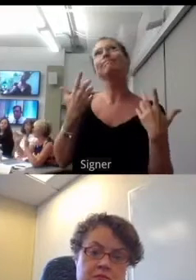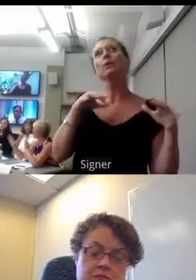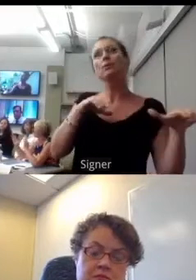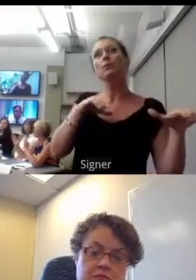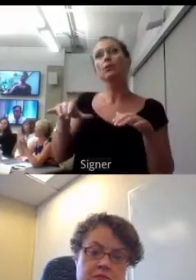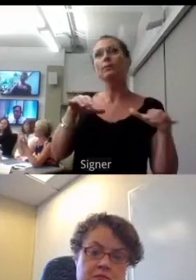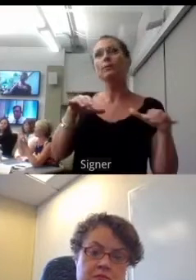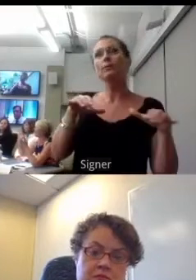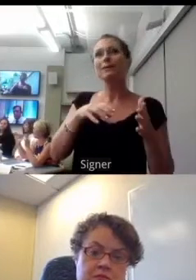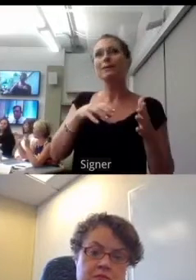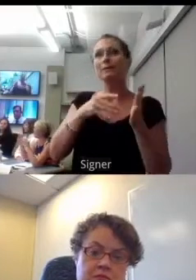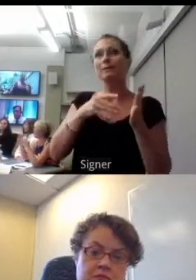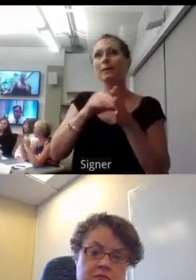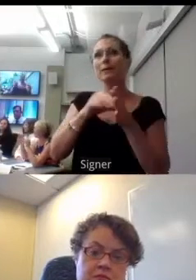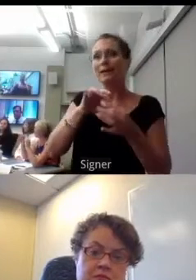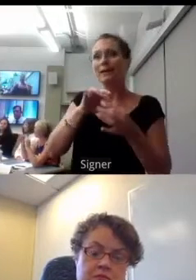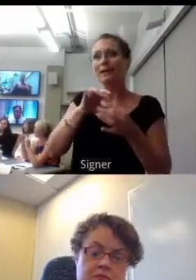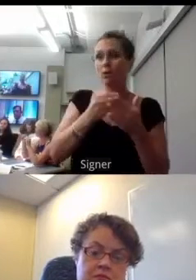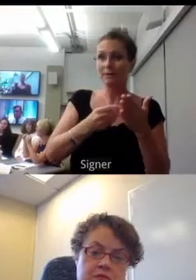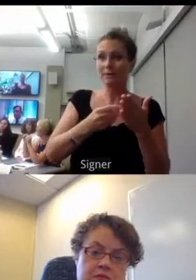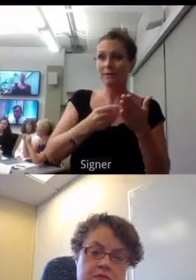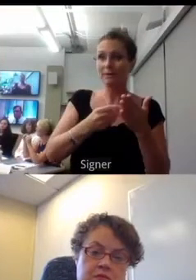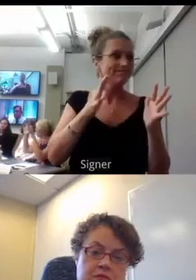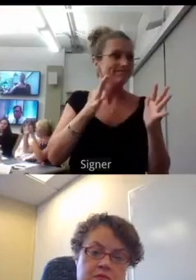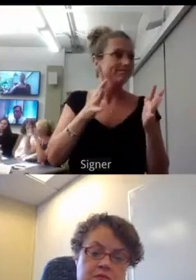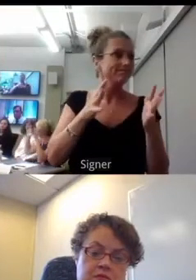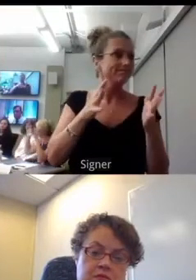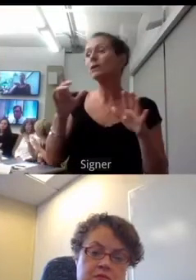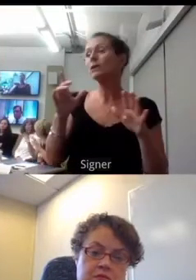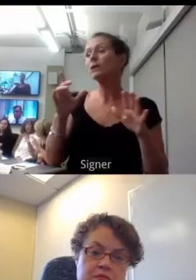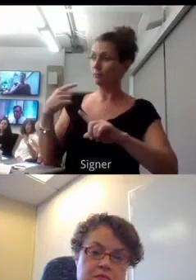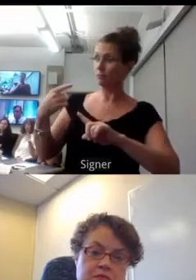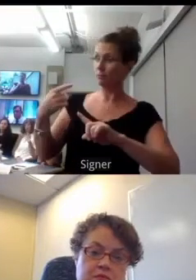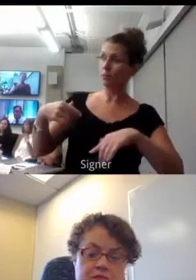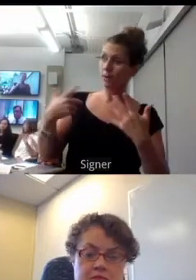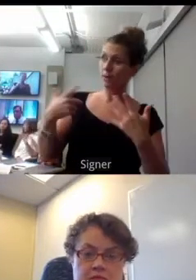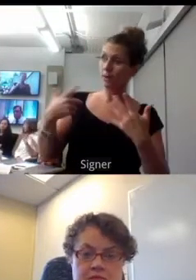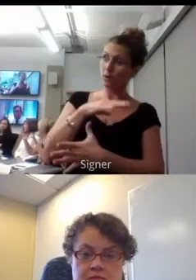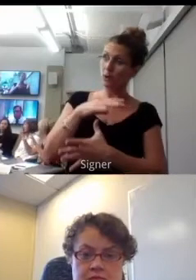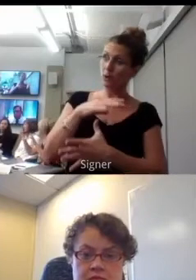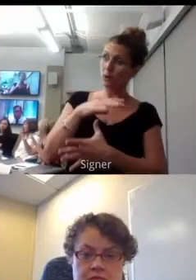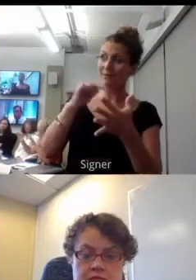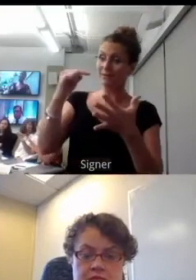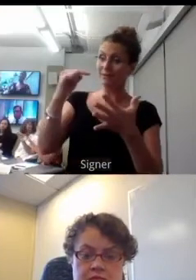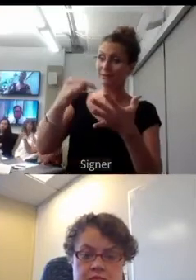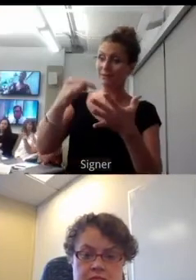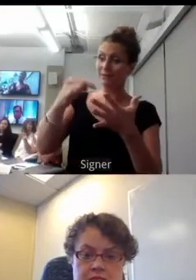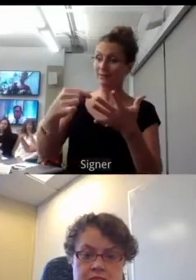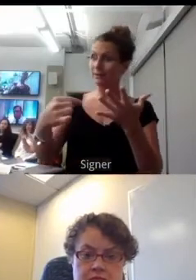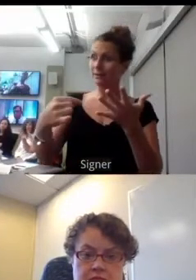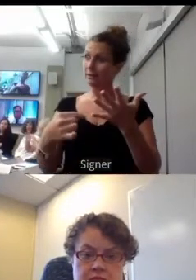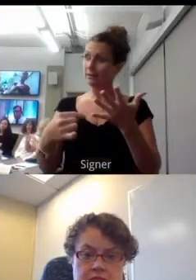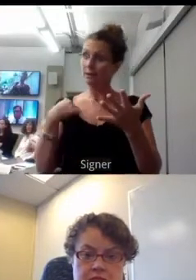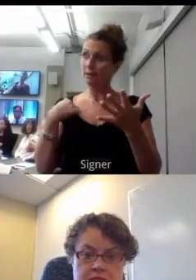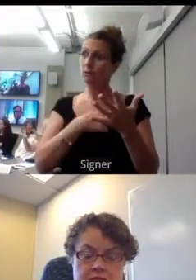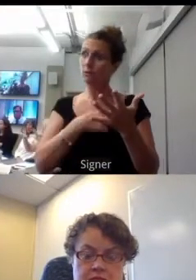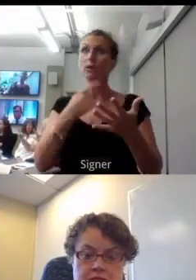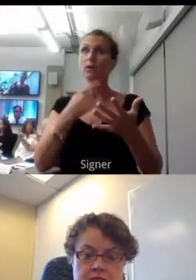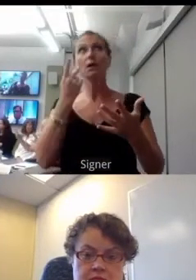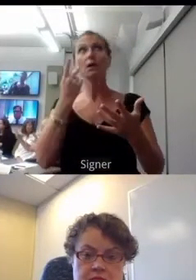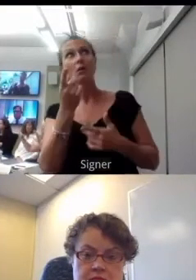it's here's what your priorities are. We all look to our supervisors or bosses to give us some type of direction on the type of goals